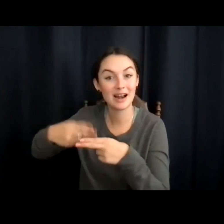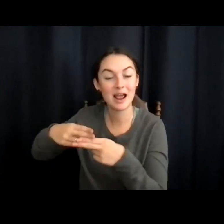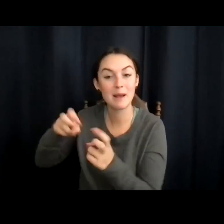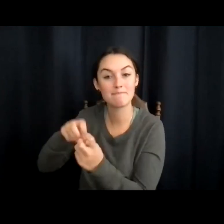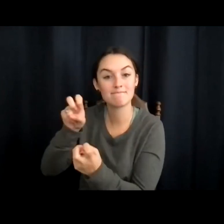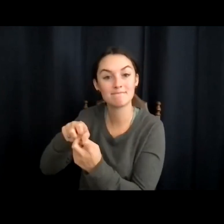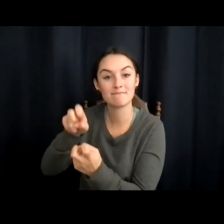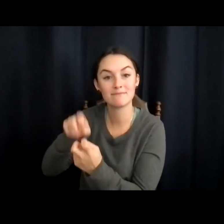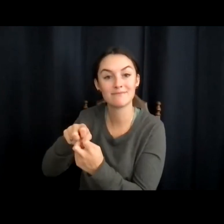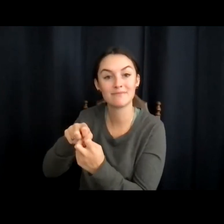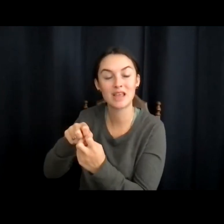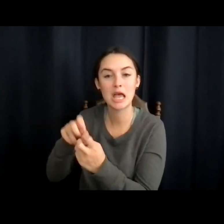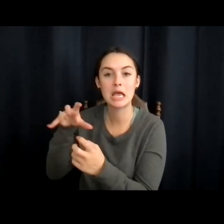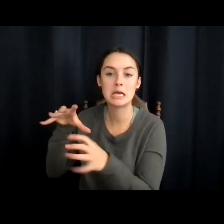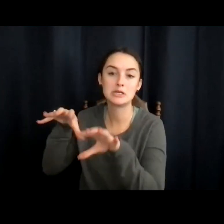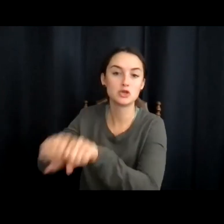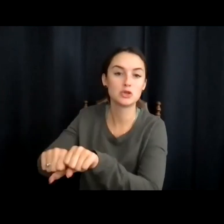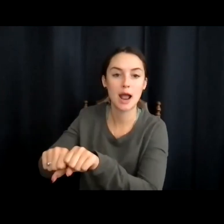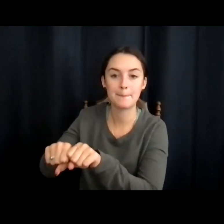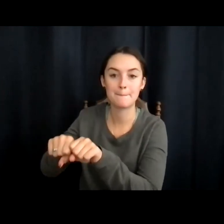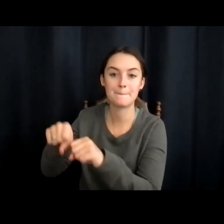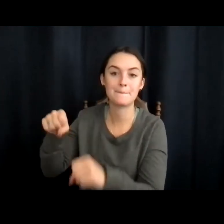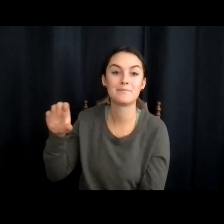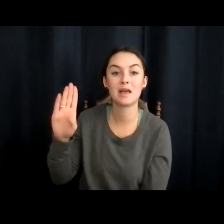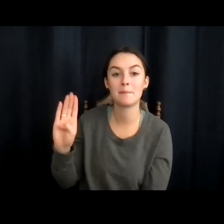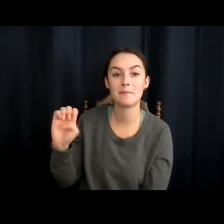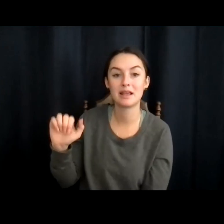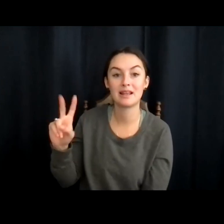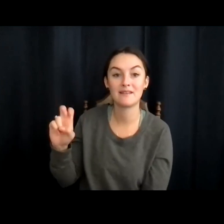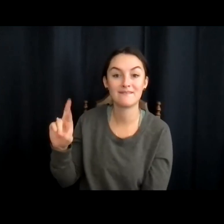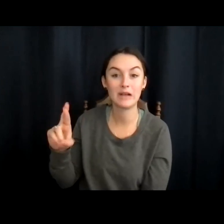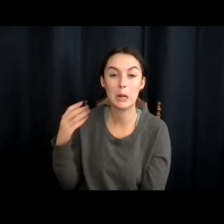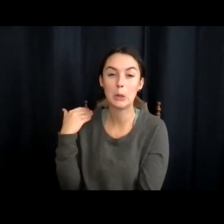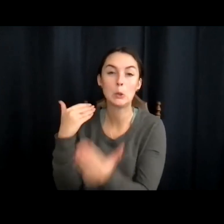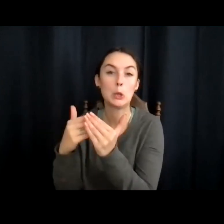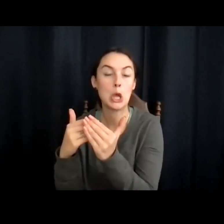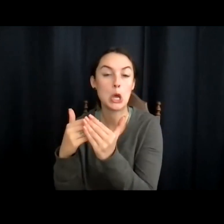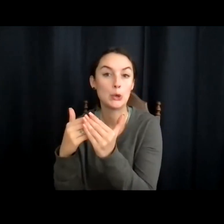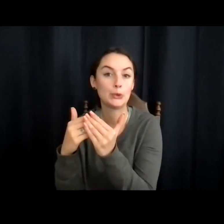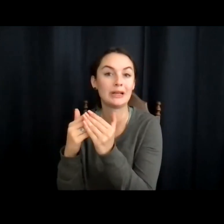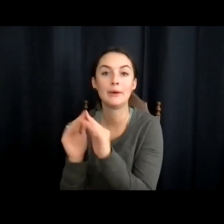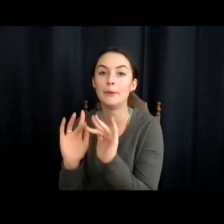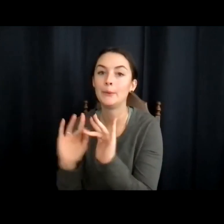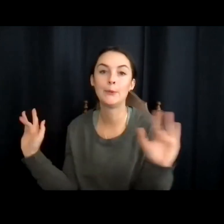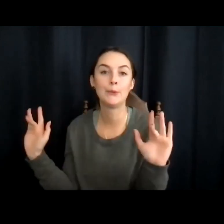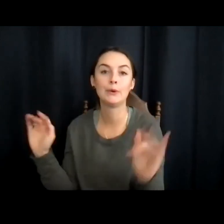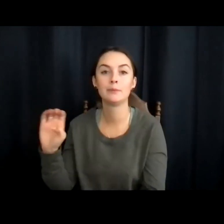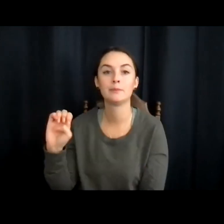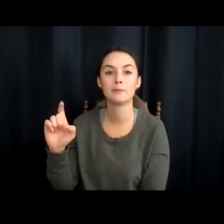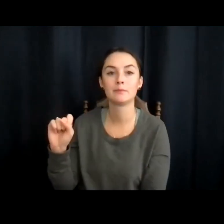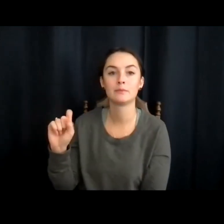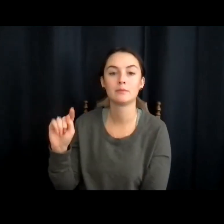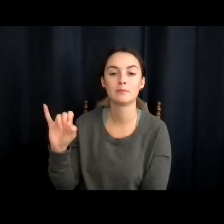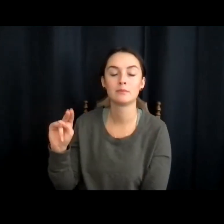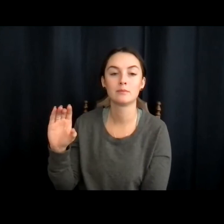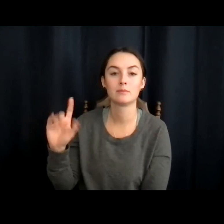trapped to near extinction, the beaver still remains. So we're also known as the Beaver State. And